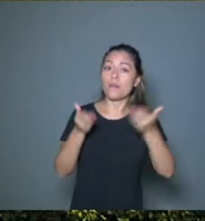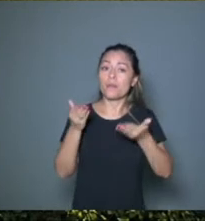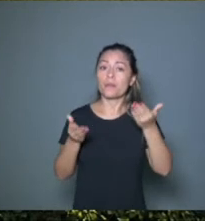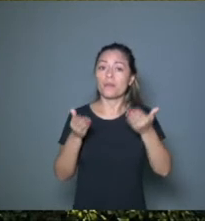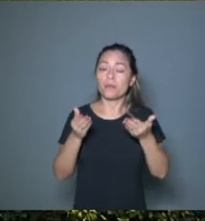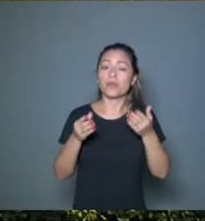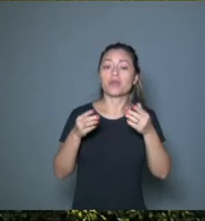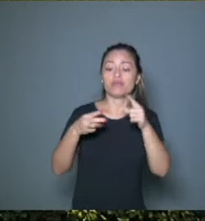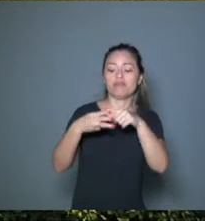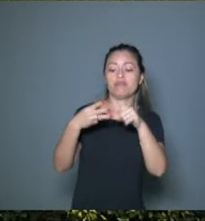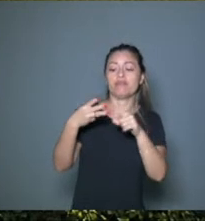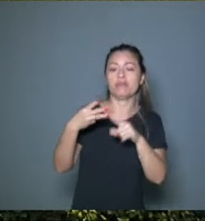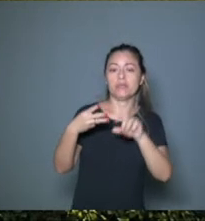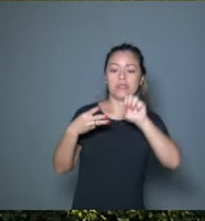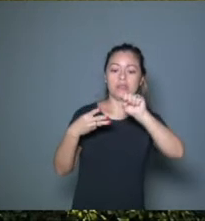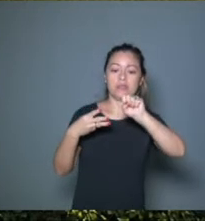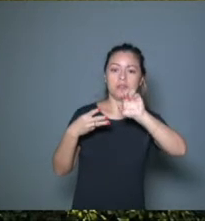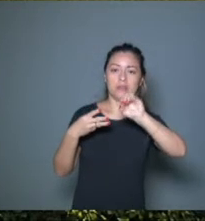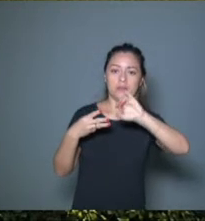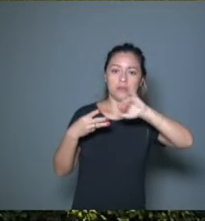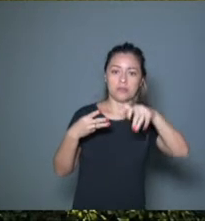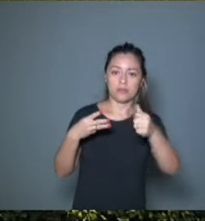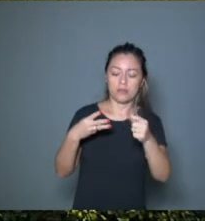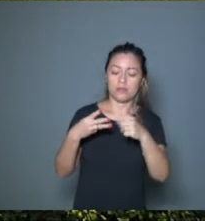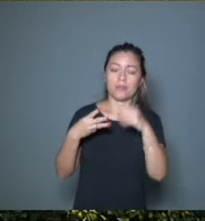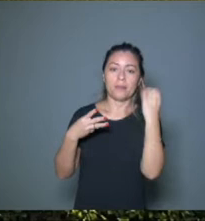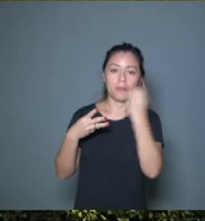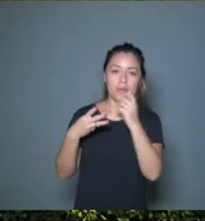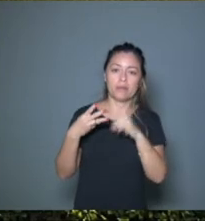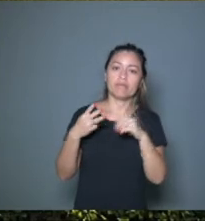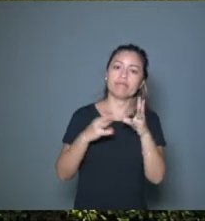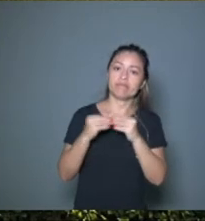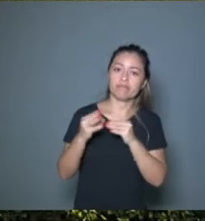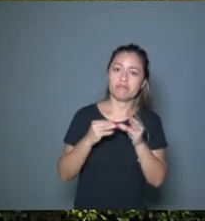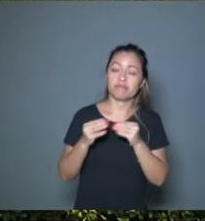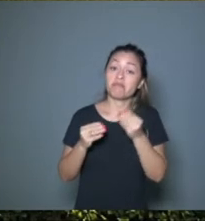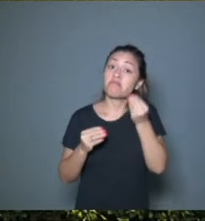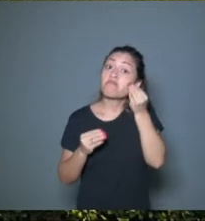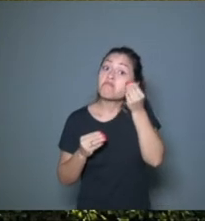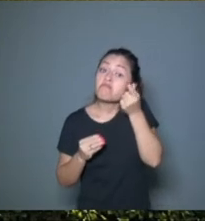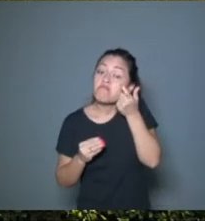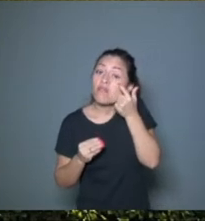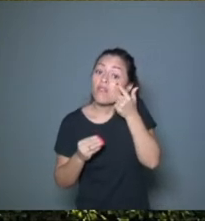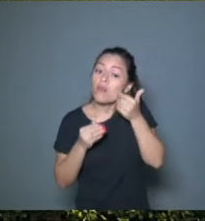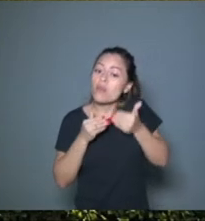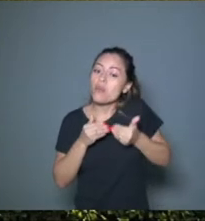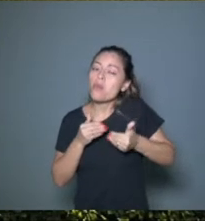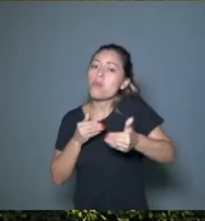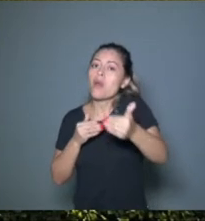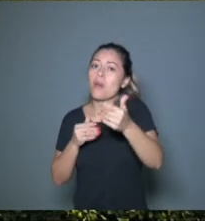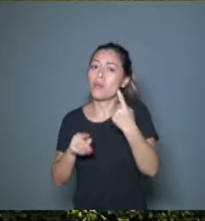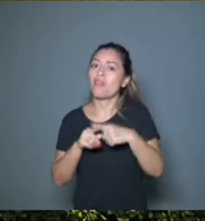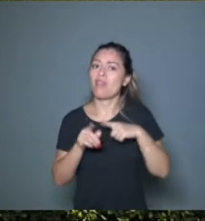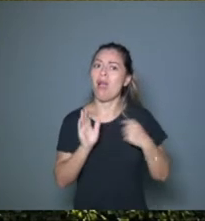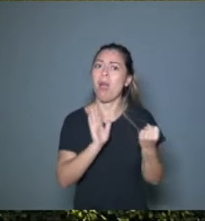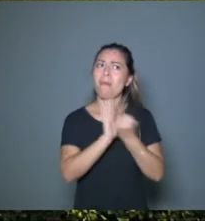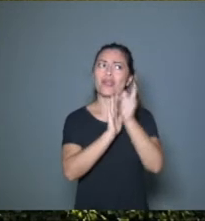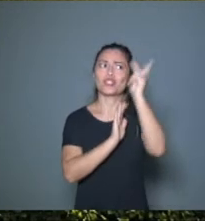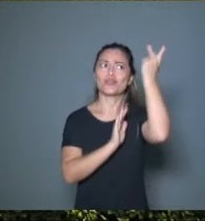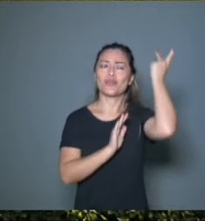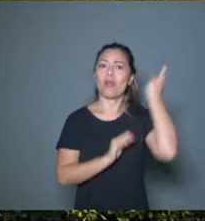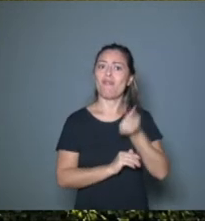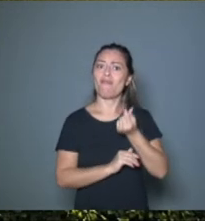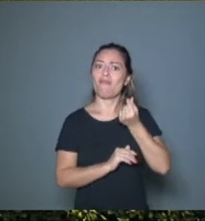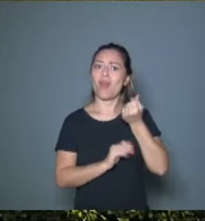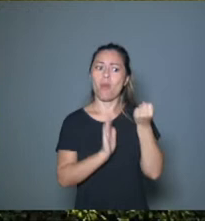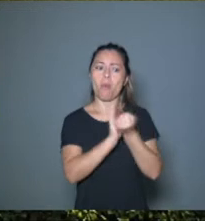there's going to be a balance between soybean, cotton, and corn prices. And because of that, cotton